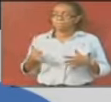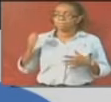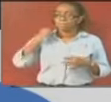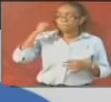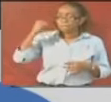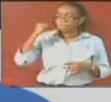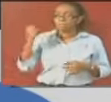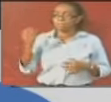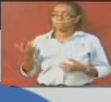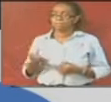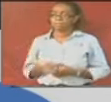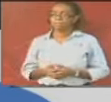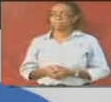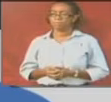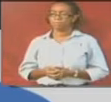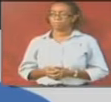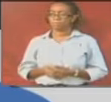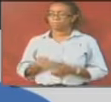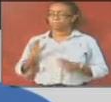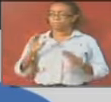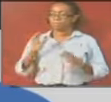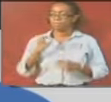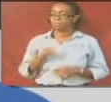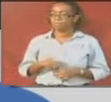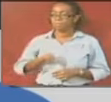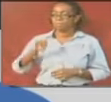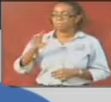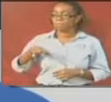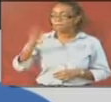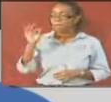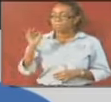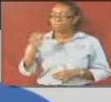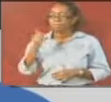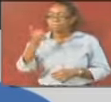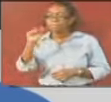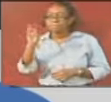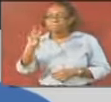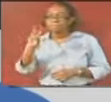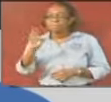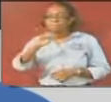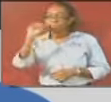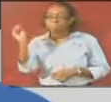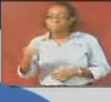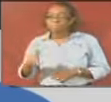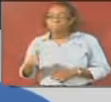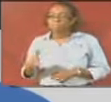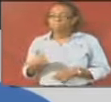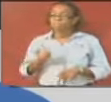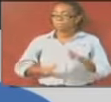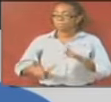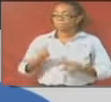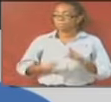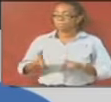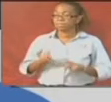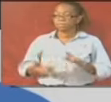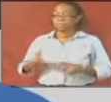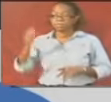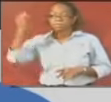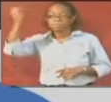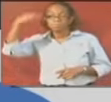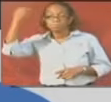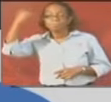of almost 1,000 adults, we found that 17% of persons were showing depression symptoms at